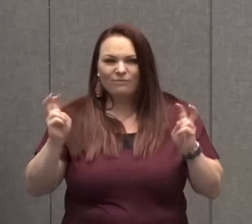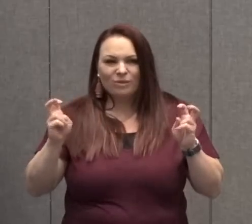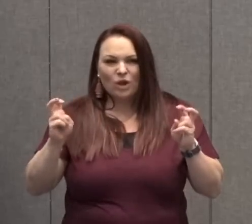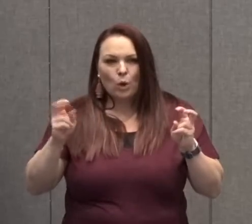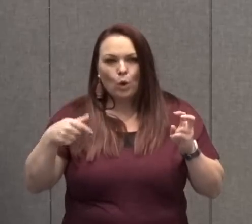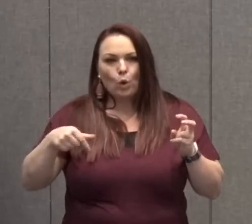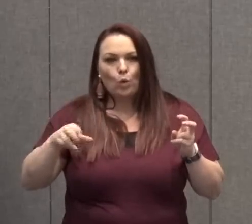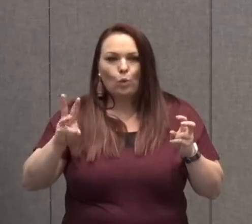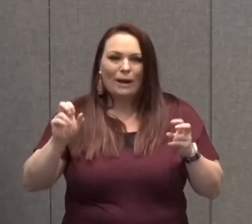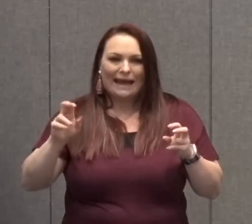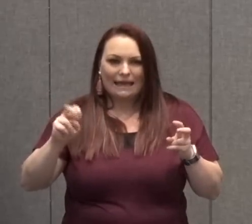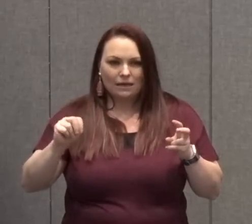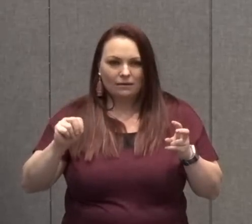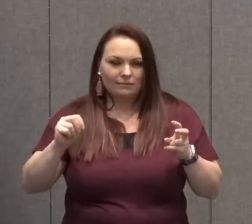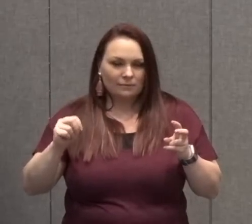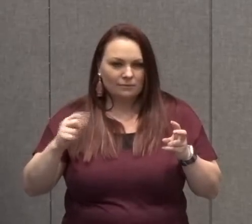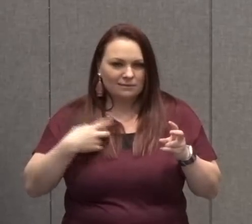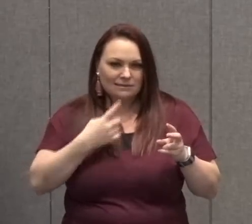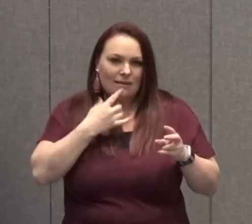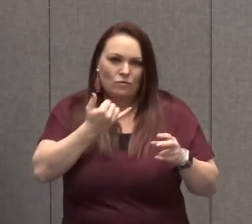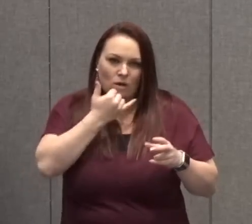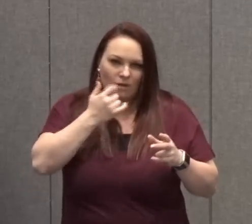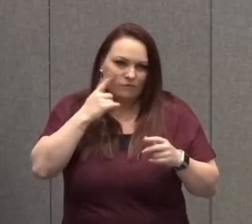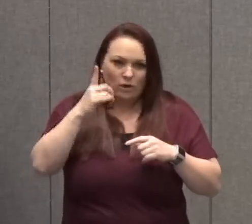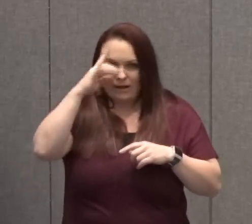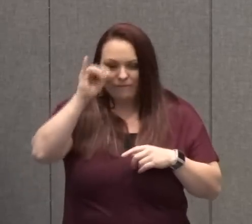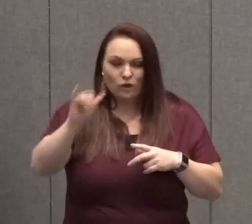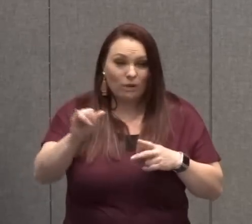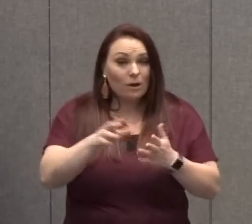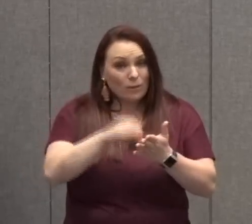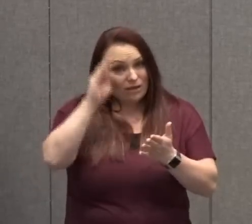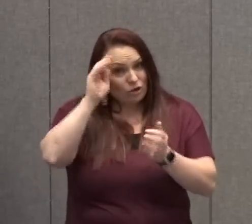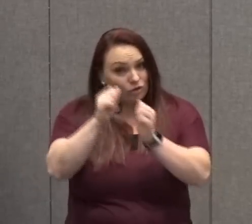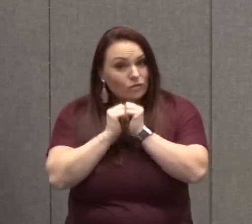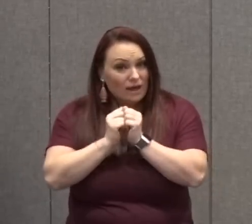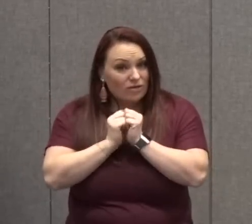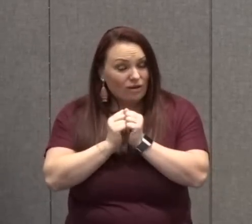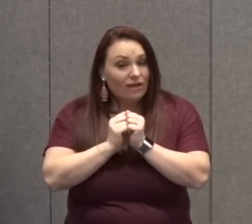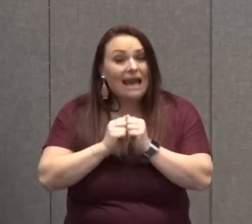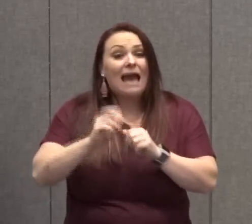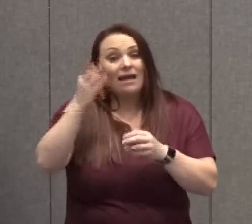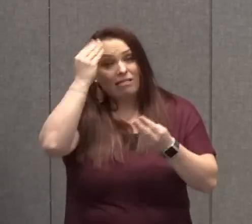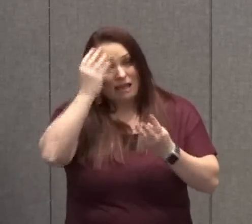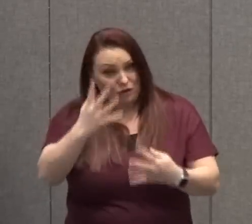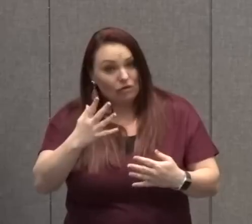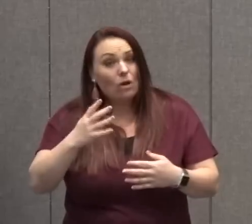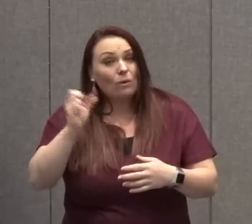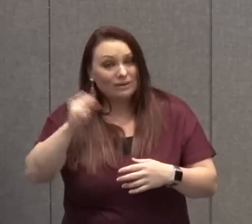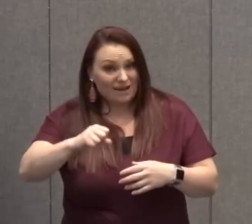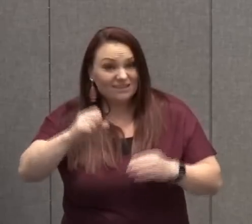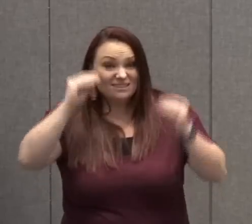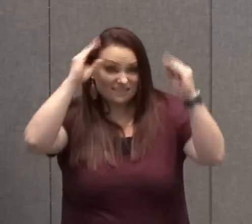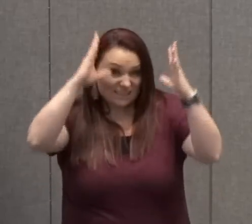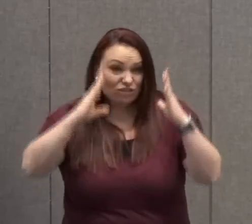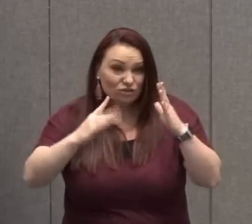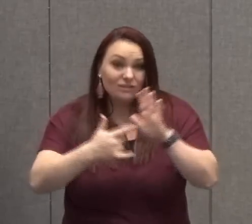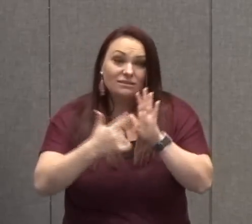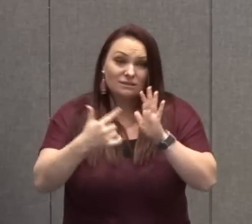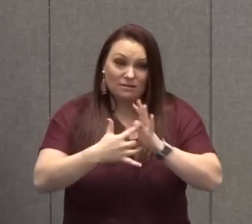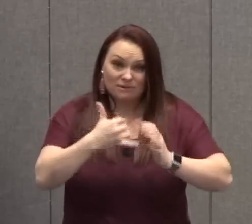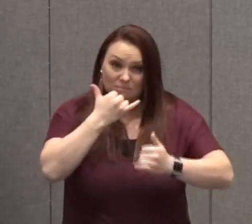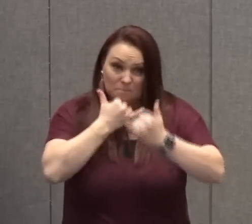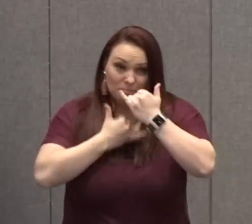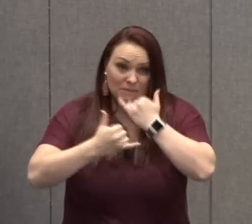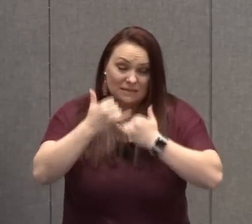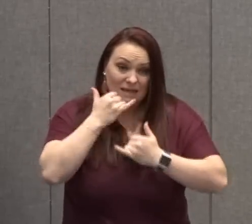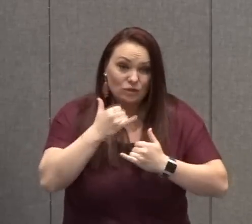forever. But we learn together. Yes, we do. Even teachers make mistakes. The best part of being a teacher, I